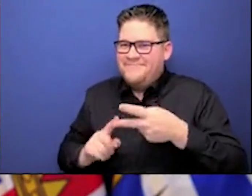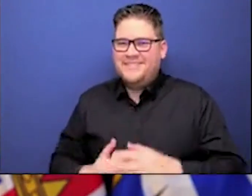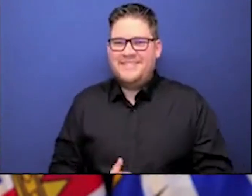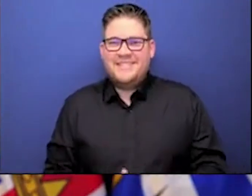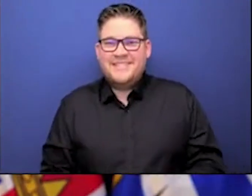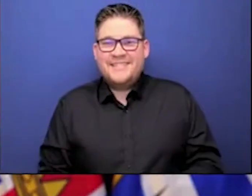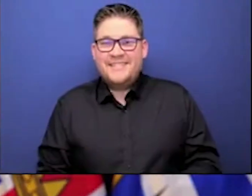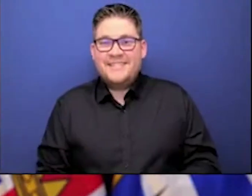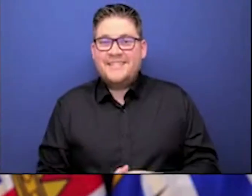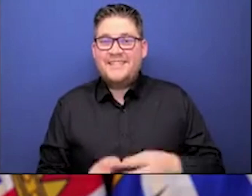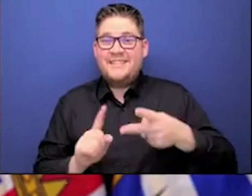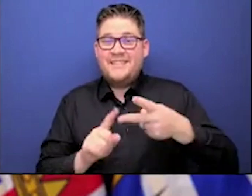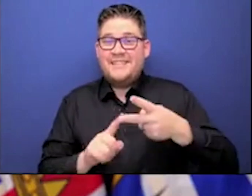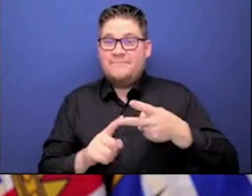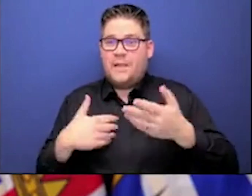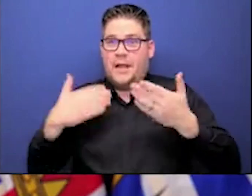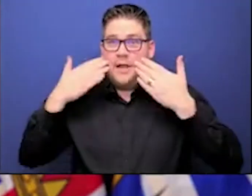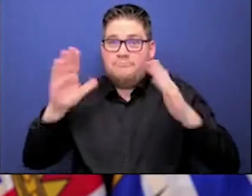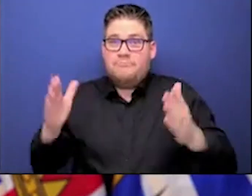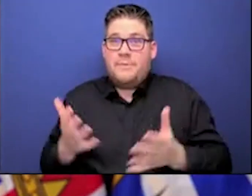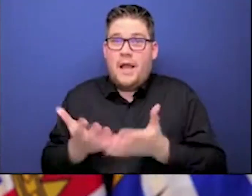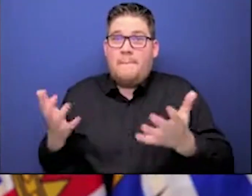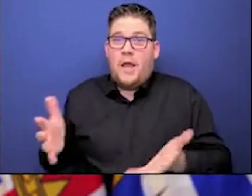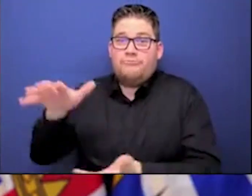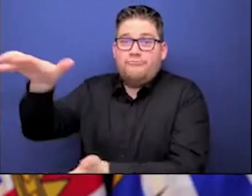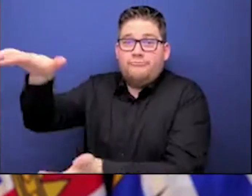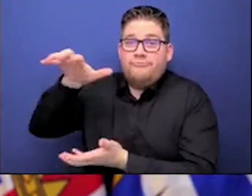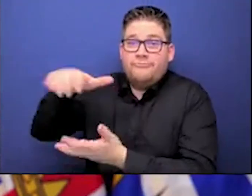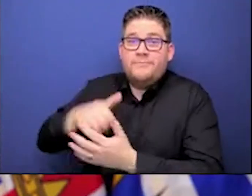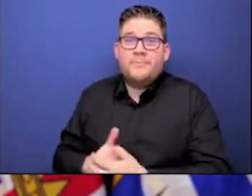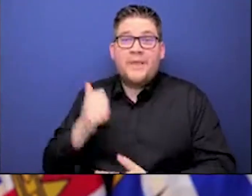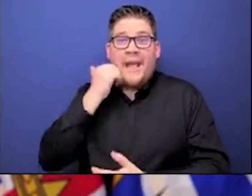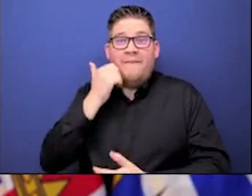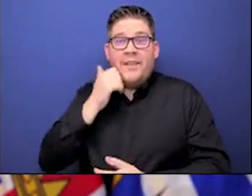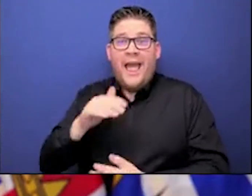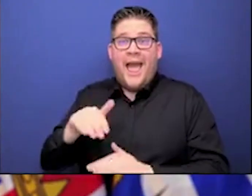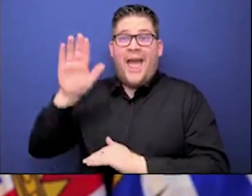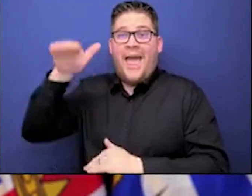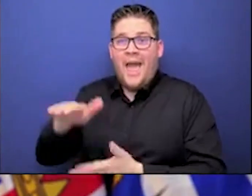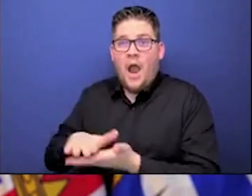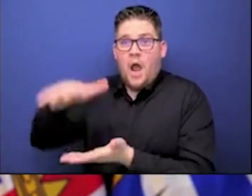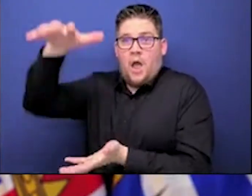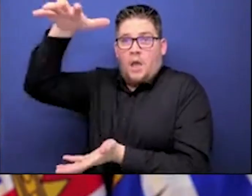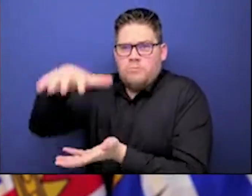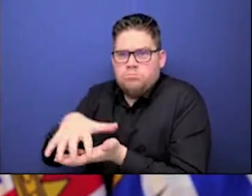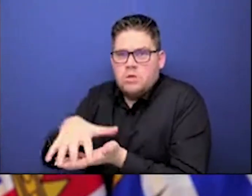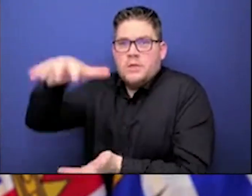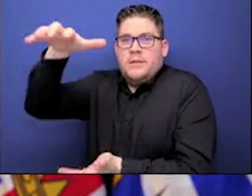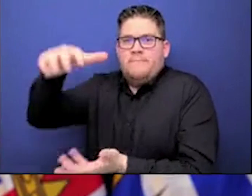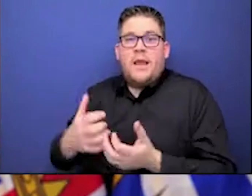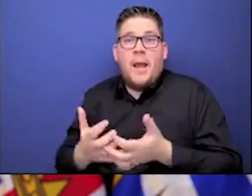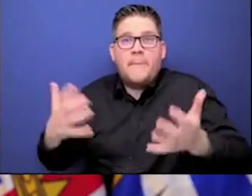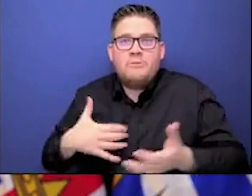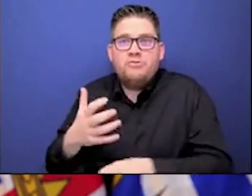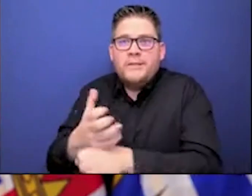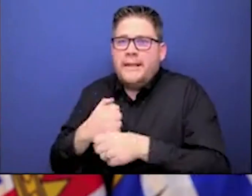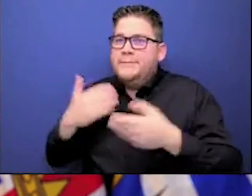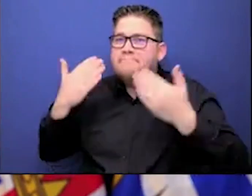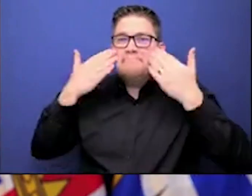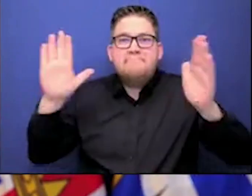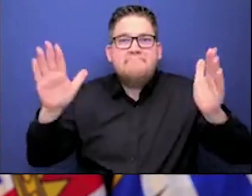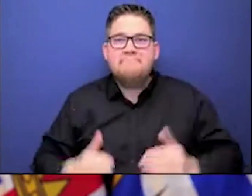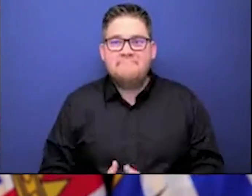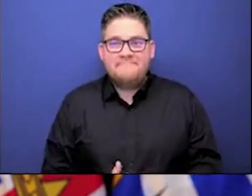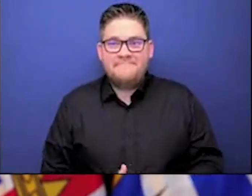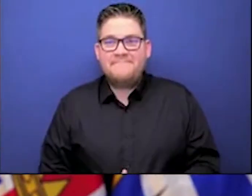back in December when we said it was changing every day, well, it's changing every day. We don't know yet. We understand that there's some